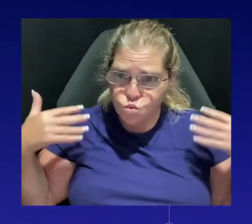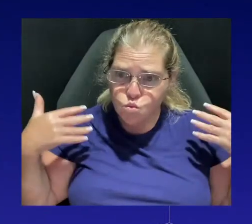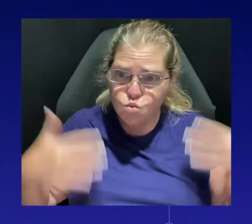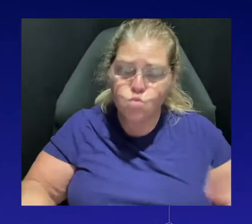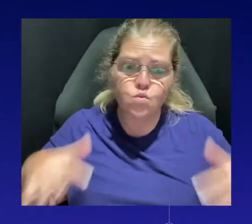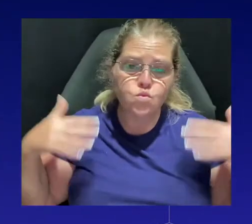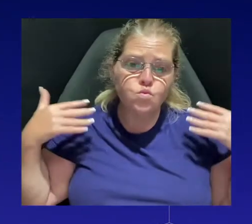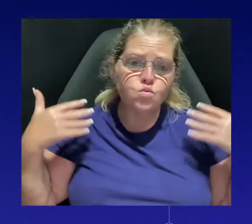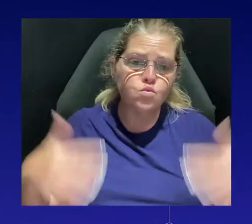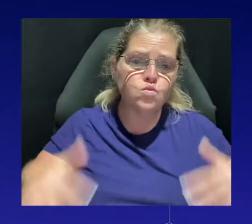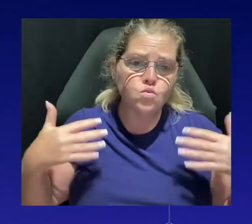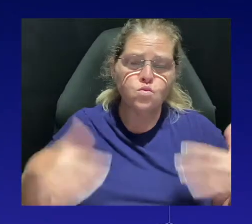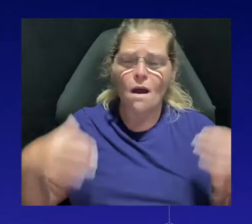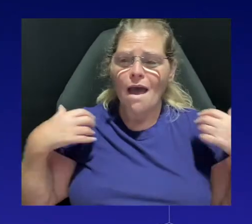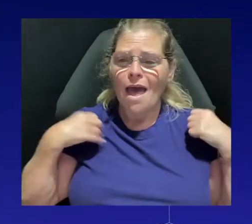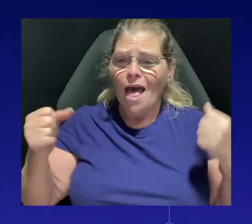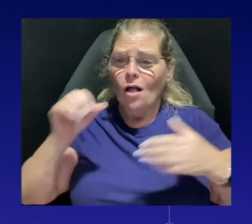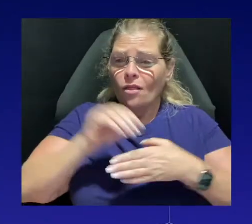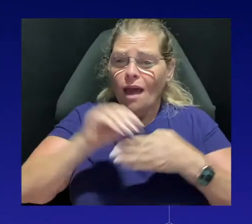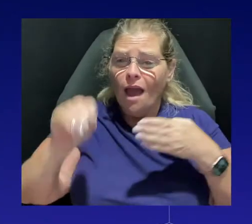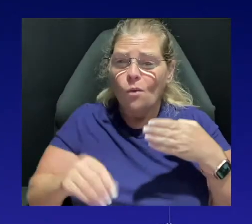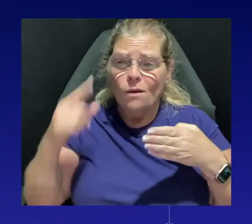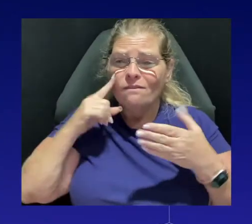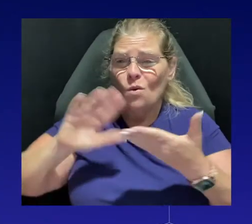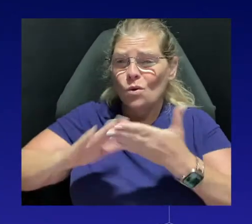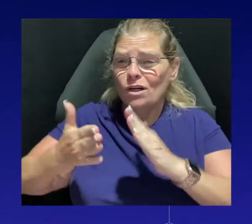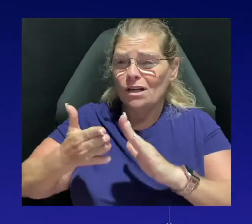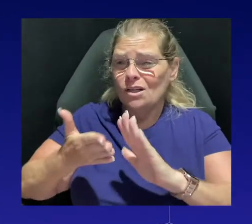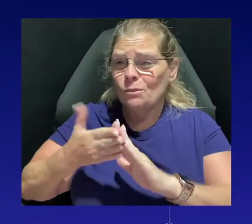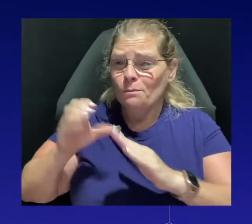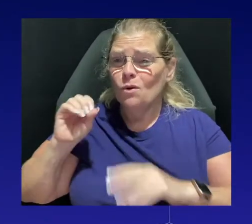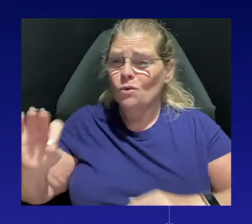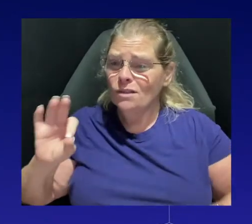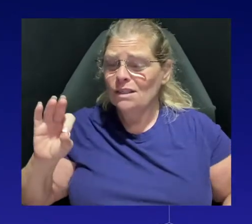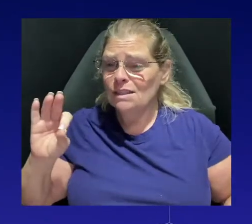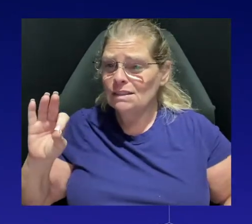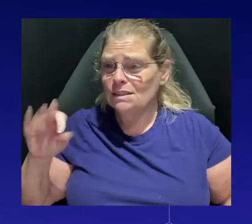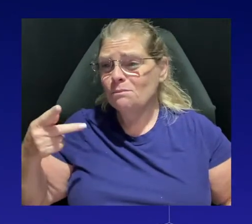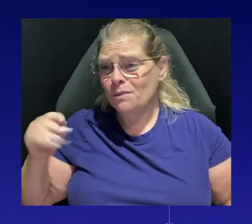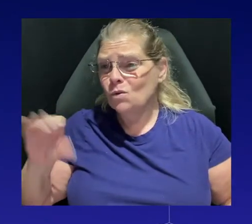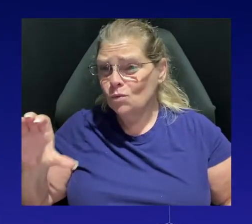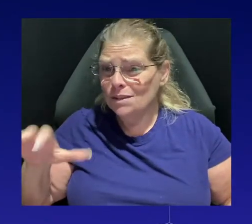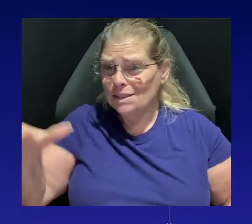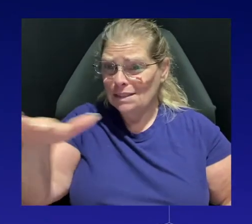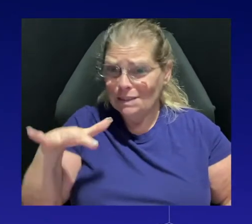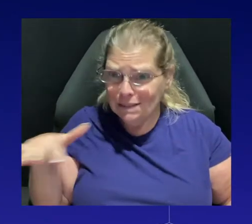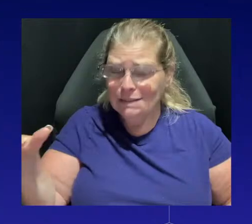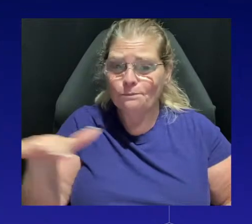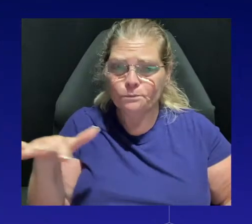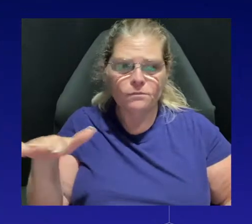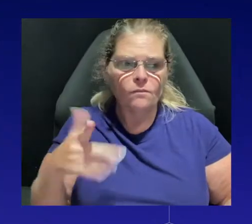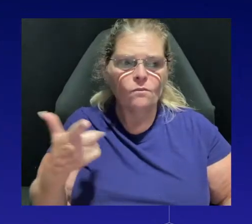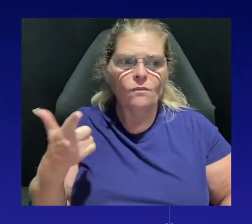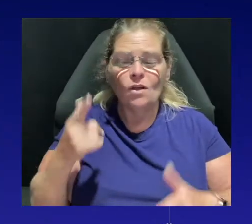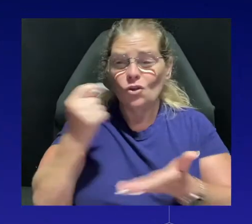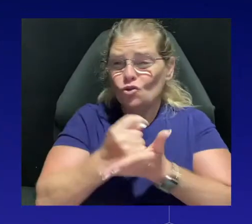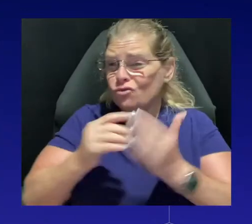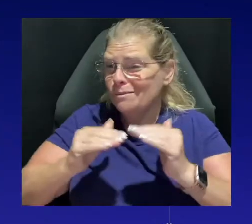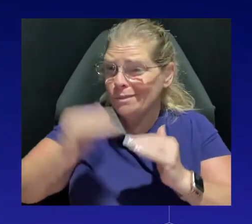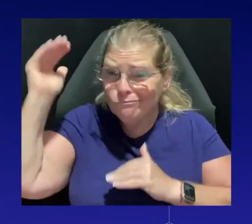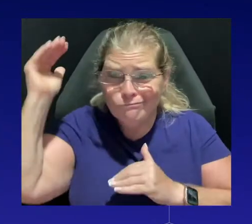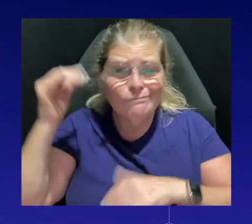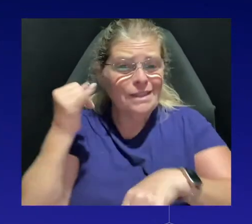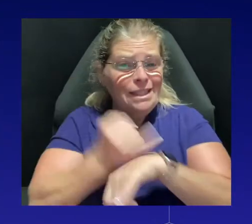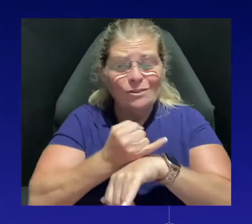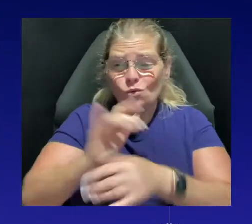around health outcomes for communities of color. You move forward, and of course, so many of us know unequal treatment from the Institutes of Medicine that,